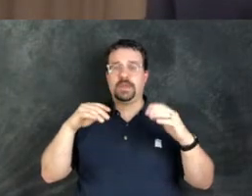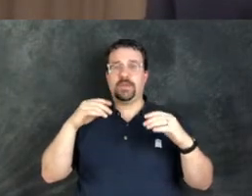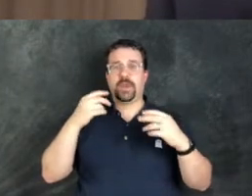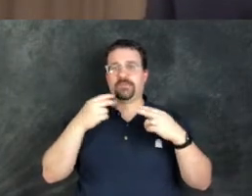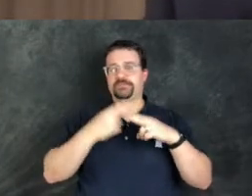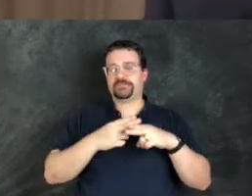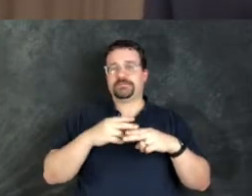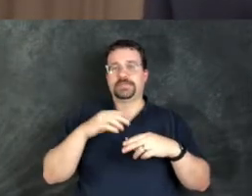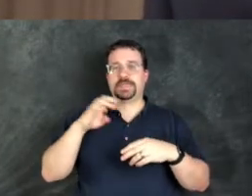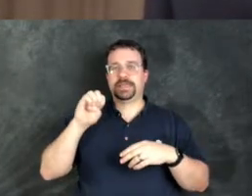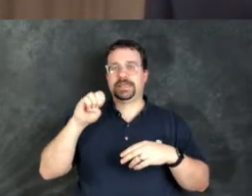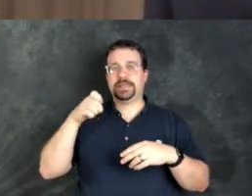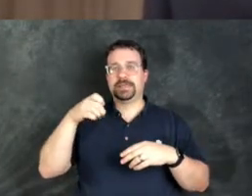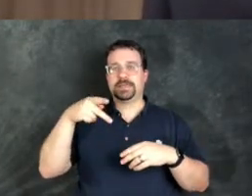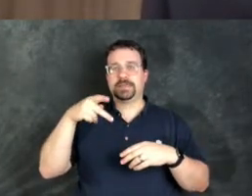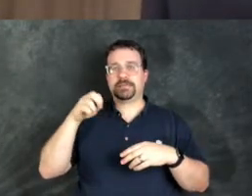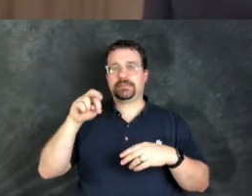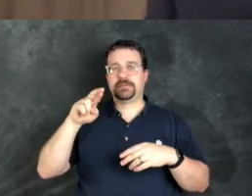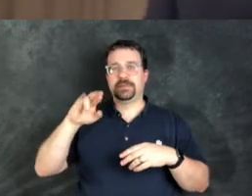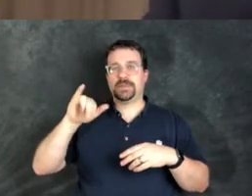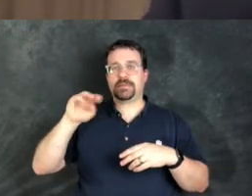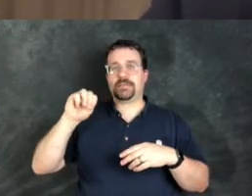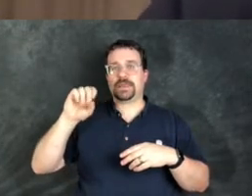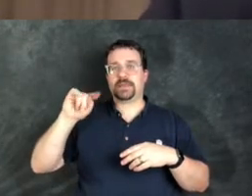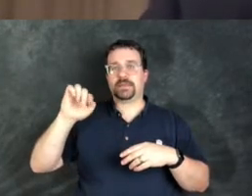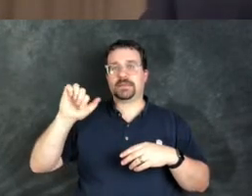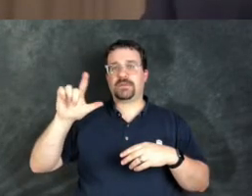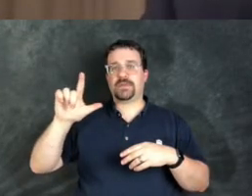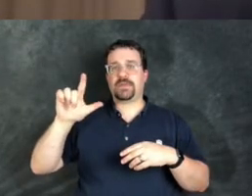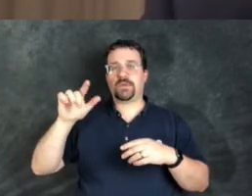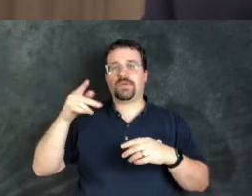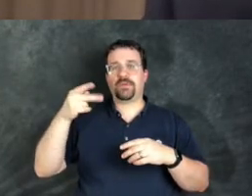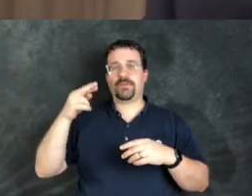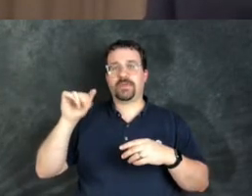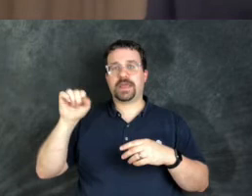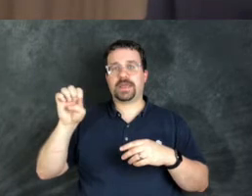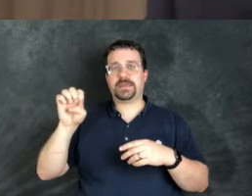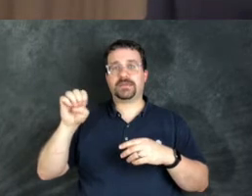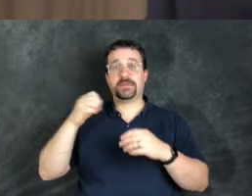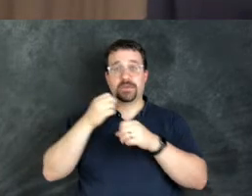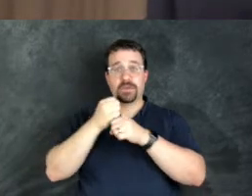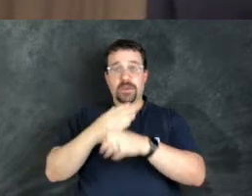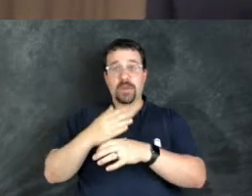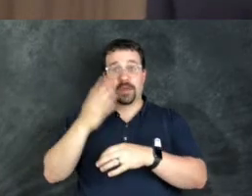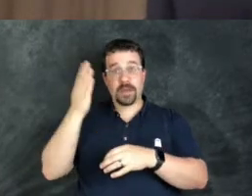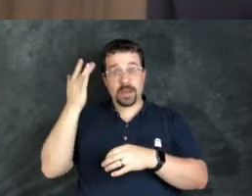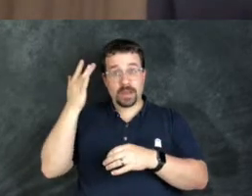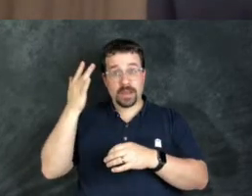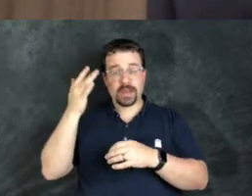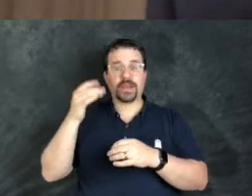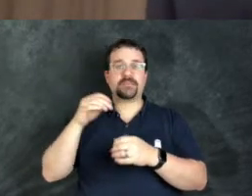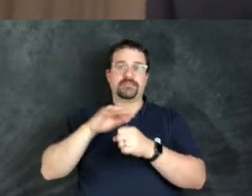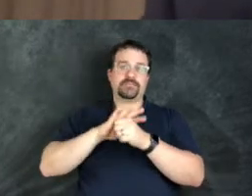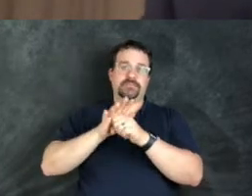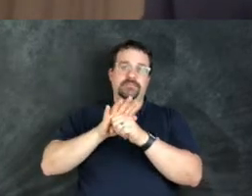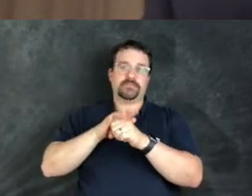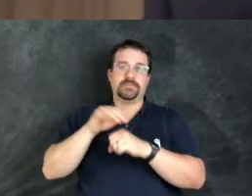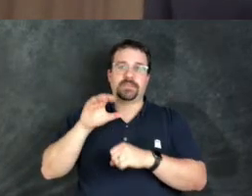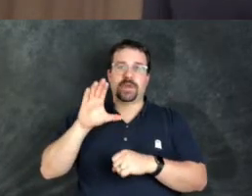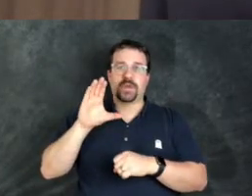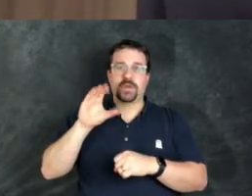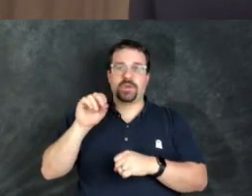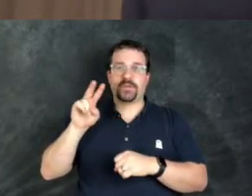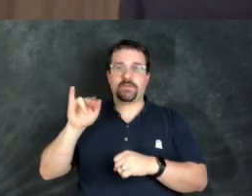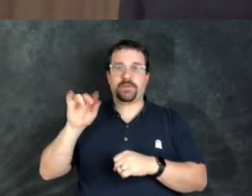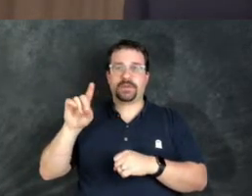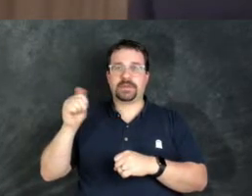what I'm going to call an experimental phase caused by the coronavirus pandemic.